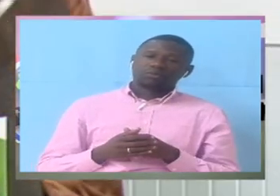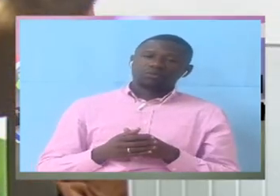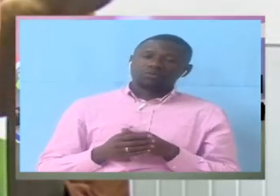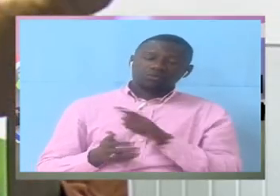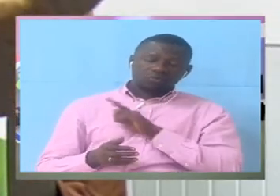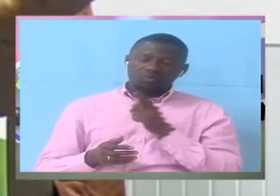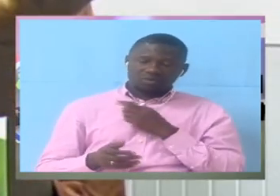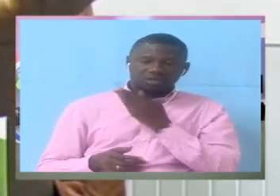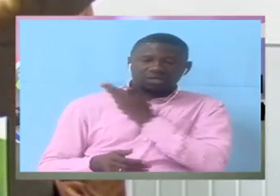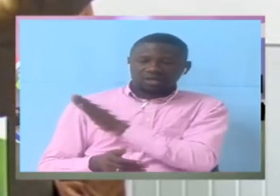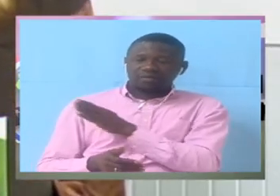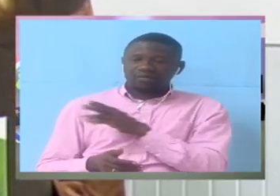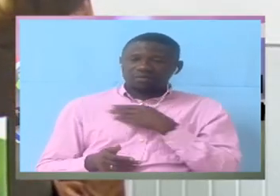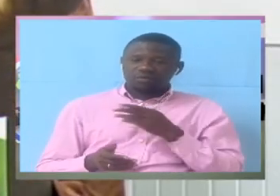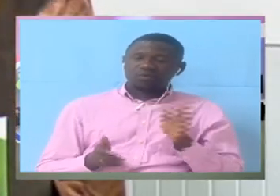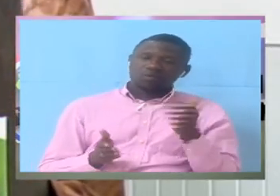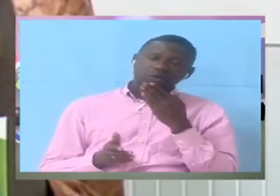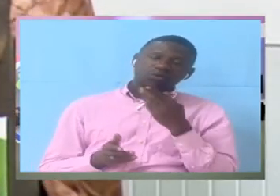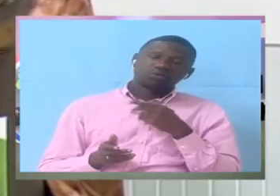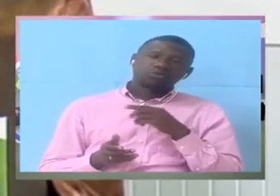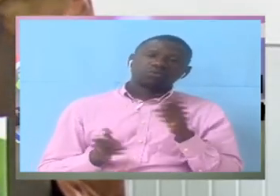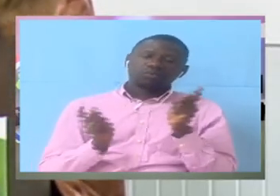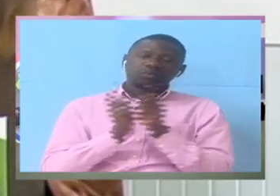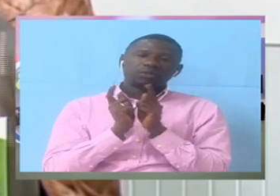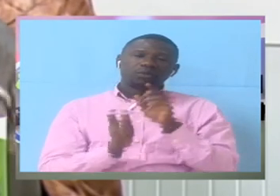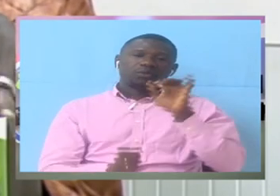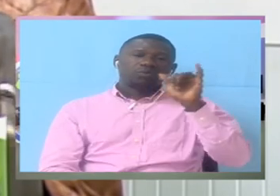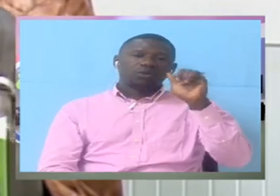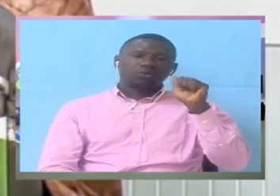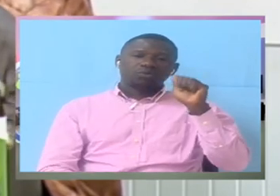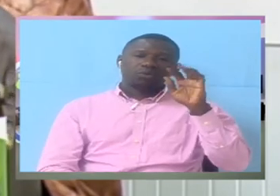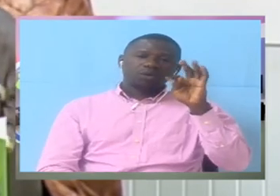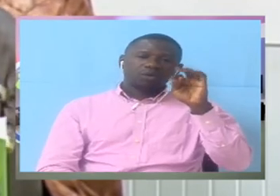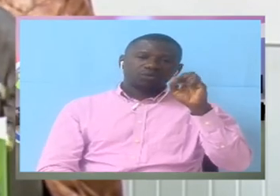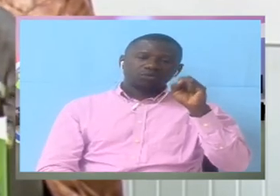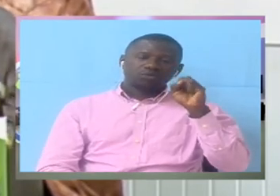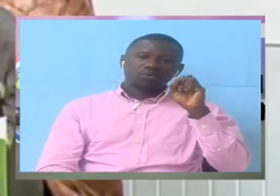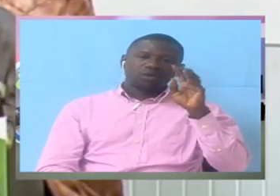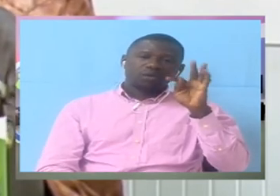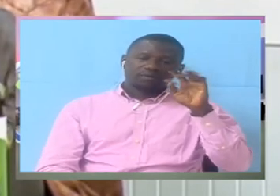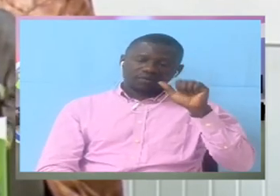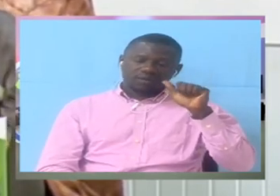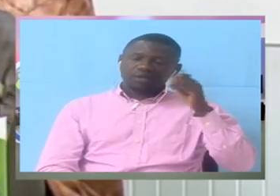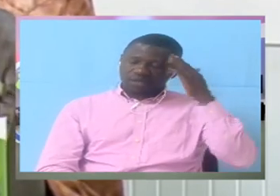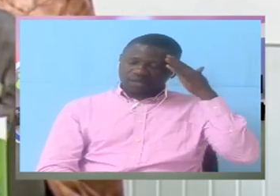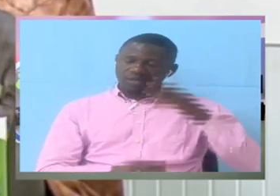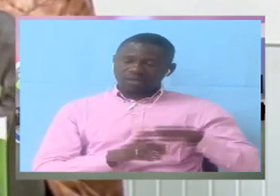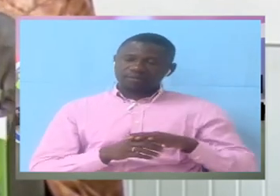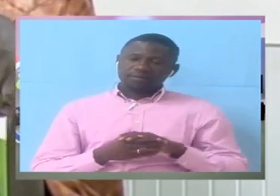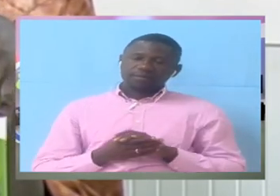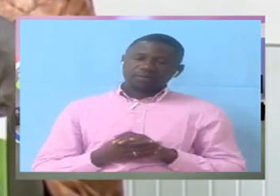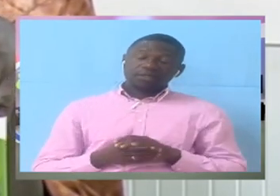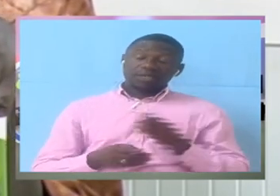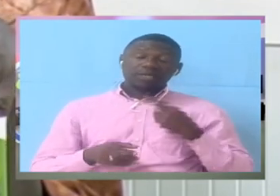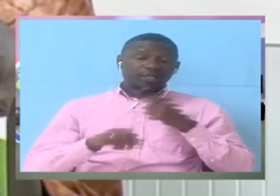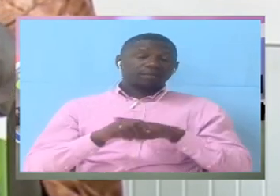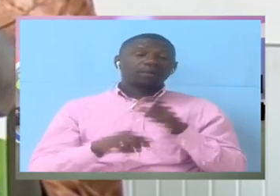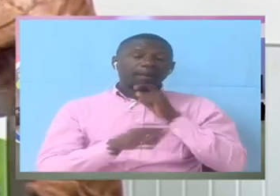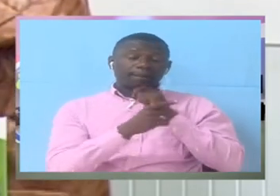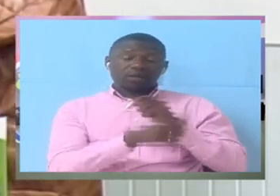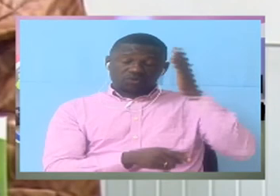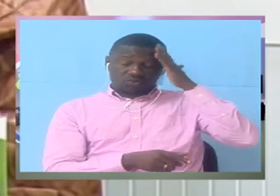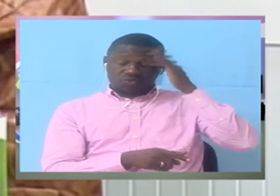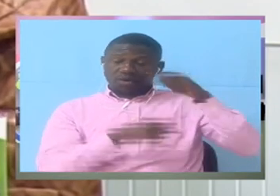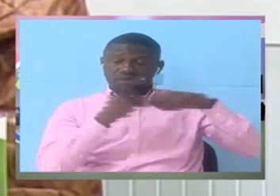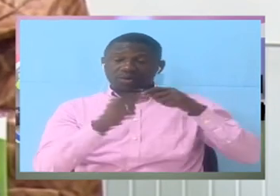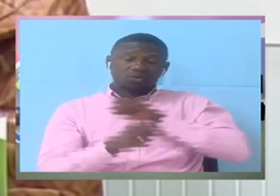know. So we left there and went to Yusufa. After Yusufa and Tolo Kokalangolon already. At that time, Yusufa already knew about our situation.